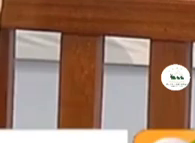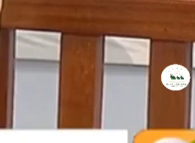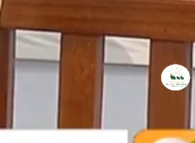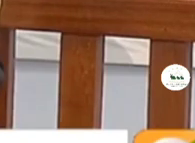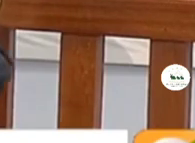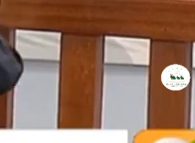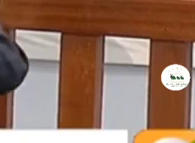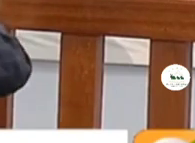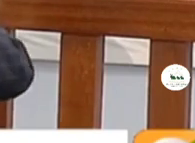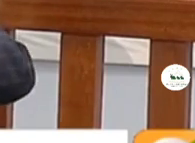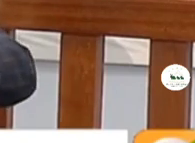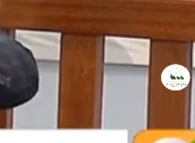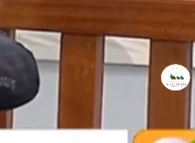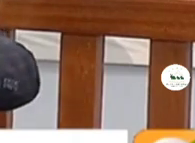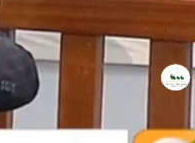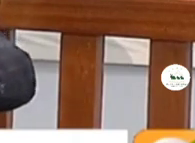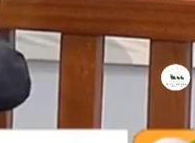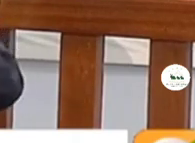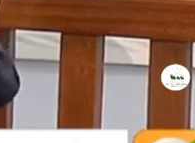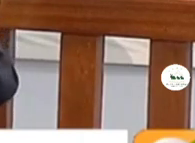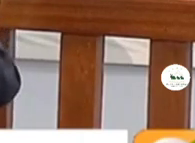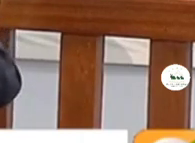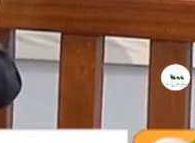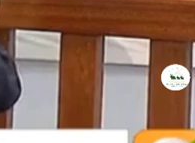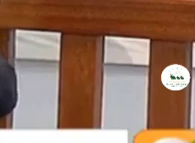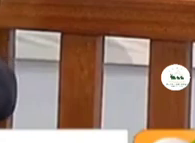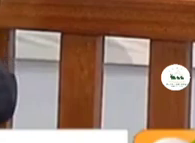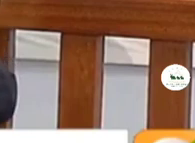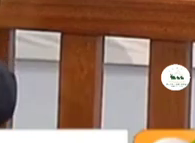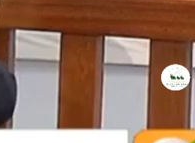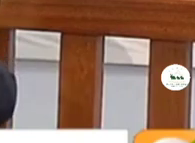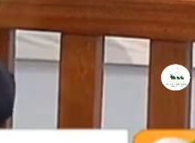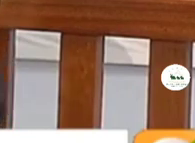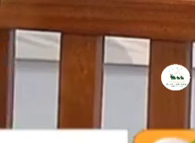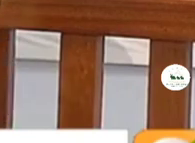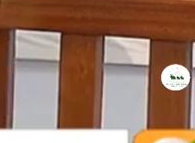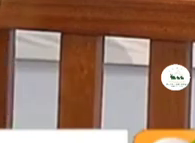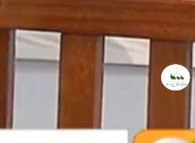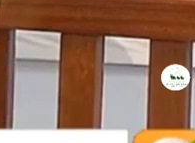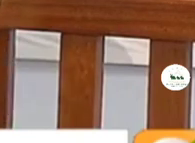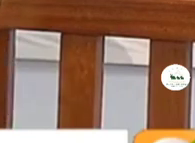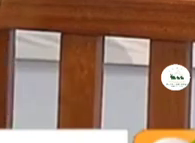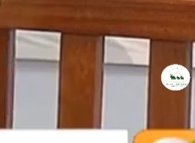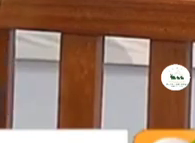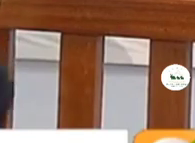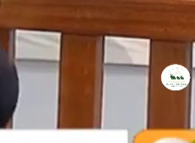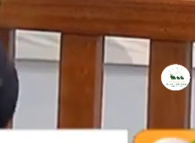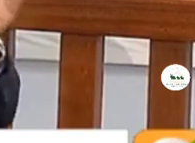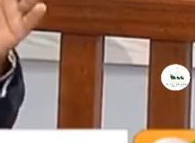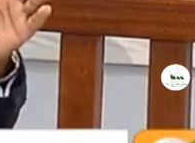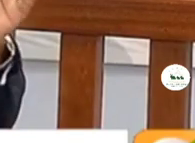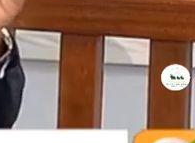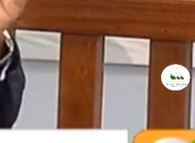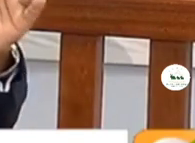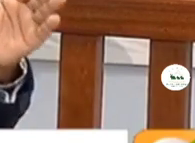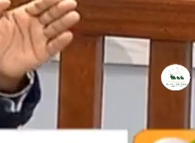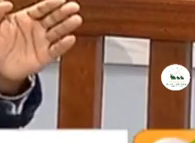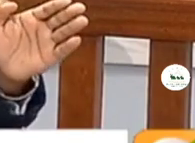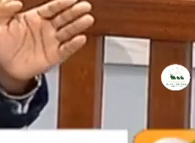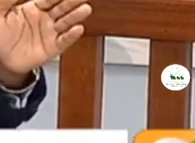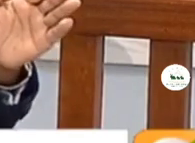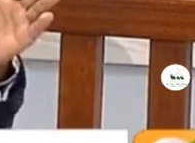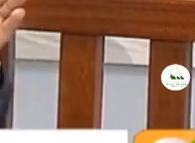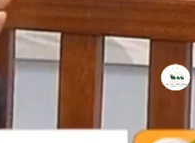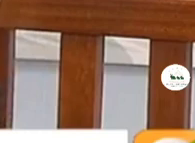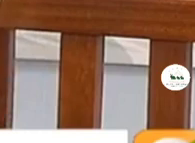is to harmonize your education system. In the last 25 years, we have changed our education. We migrated from the old